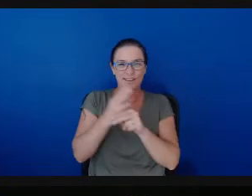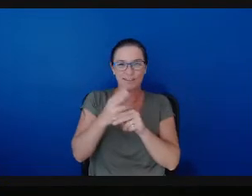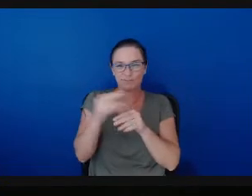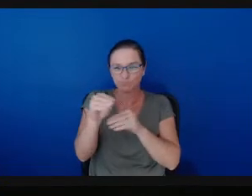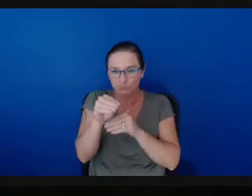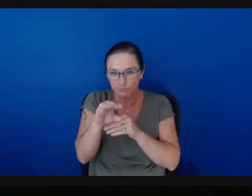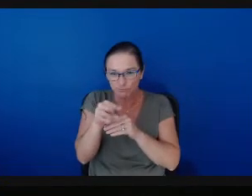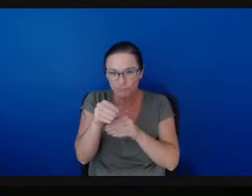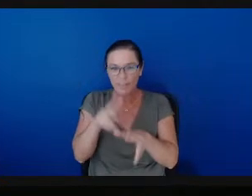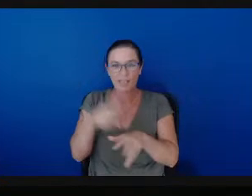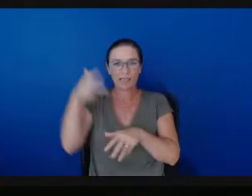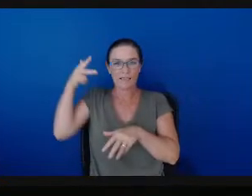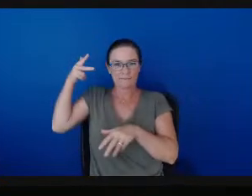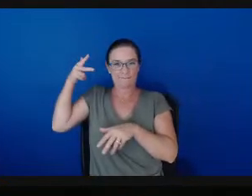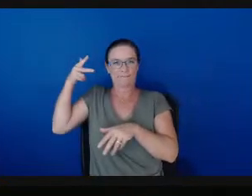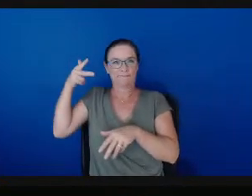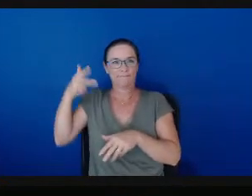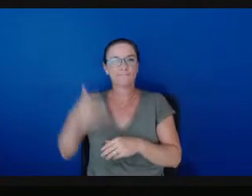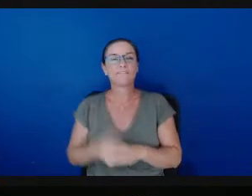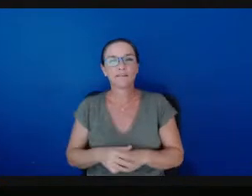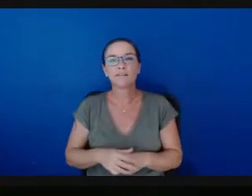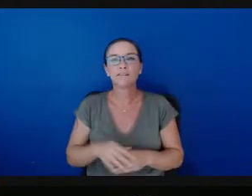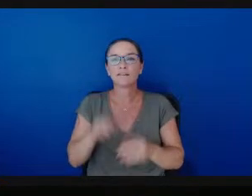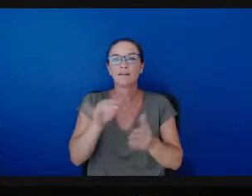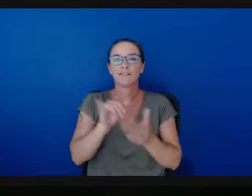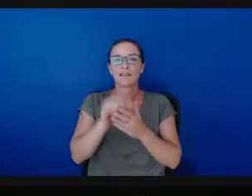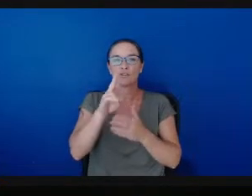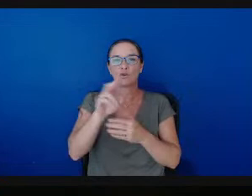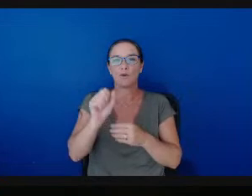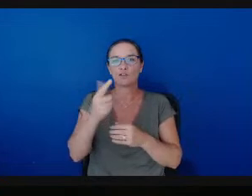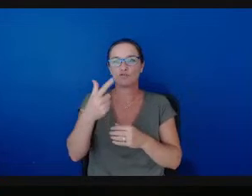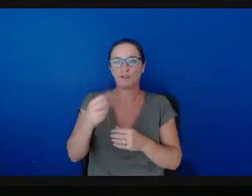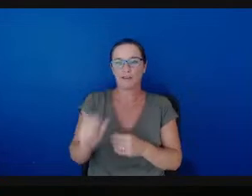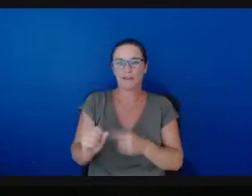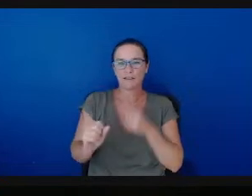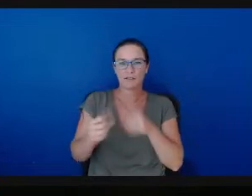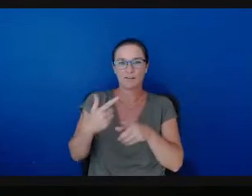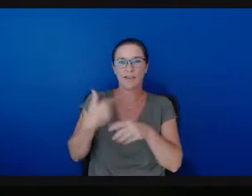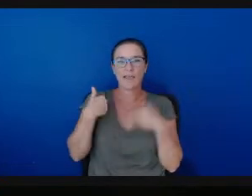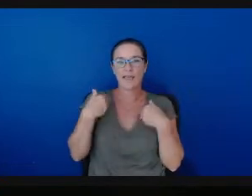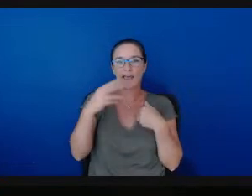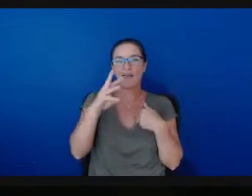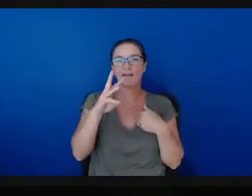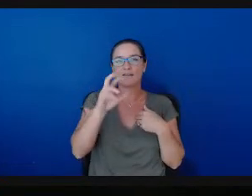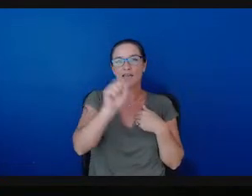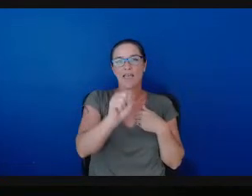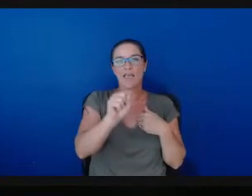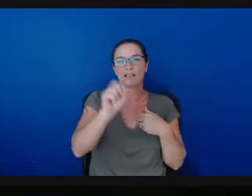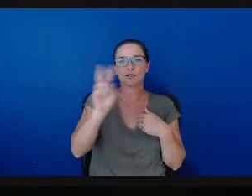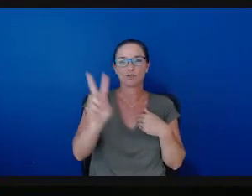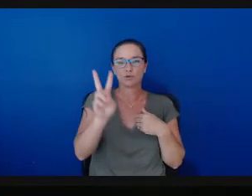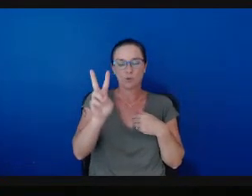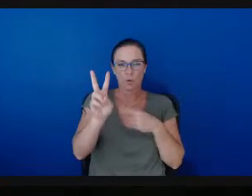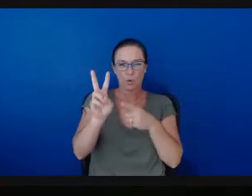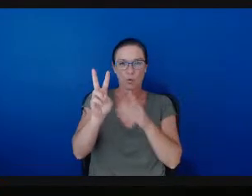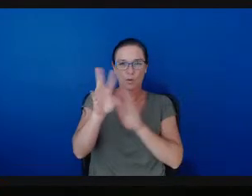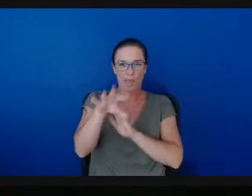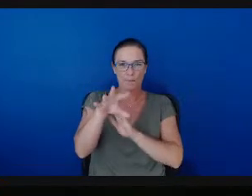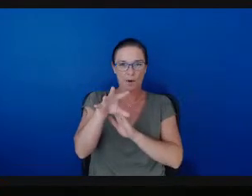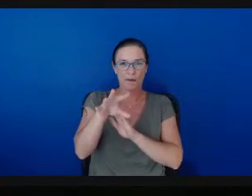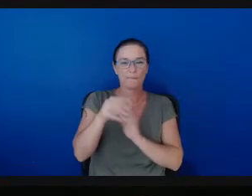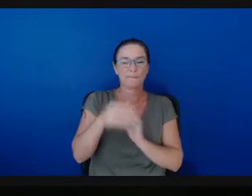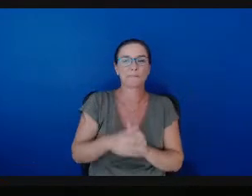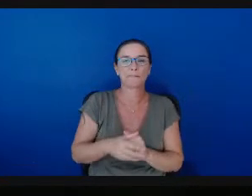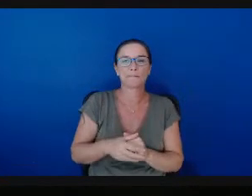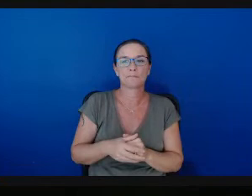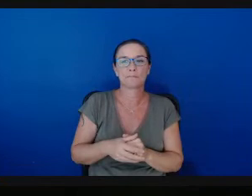So those are the USGS images. There are also images of the new webcam. This is that S2 camera deployed here,